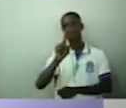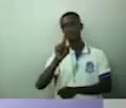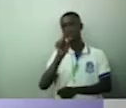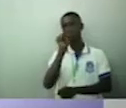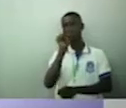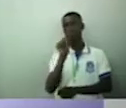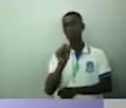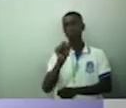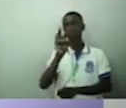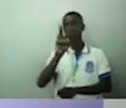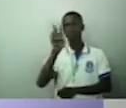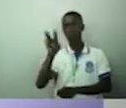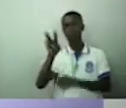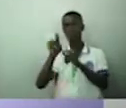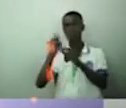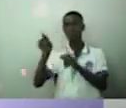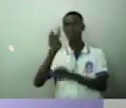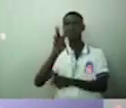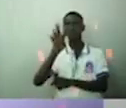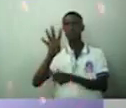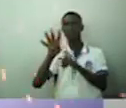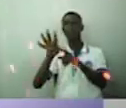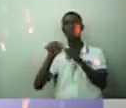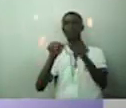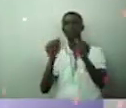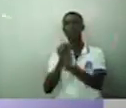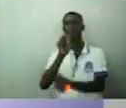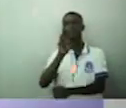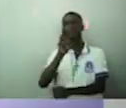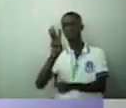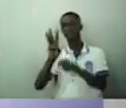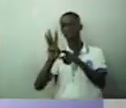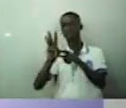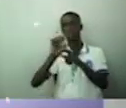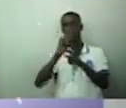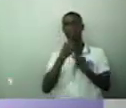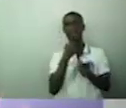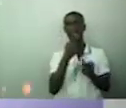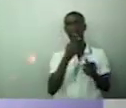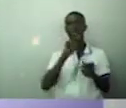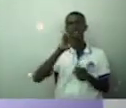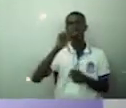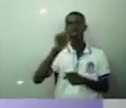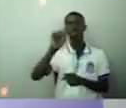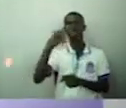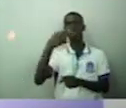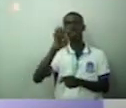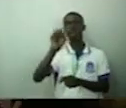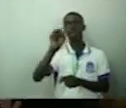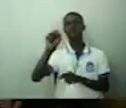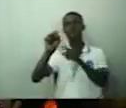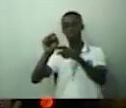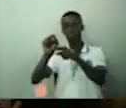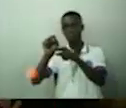24. And I'll read verse 26. And the first one I mentioned is the book of 1 Thessalonians.